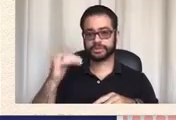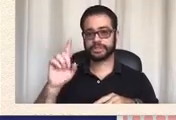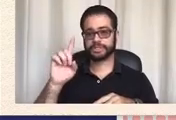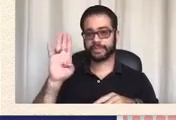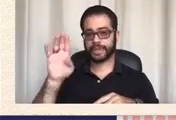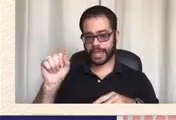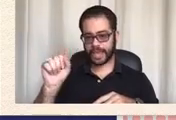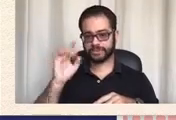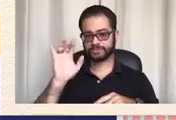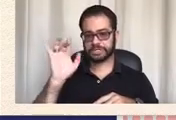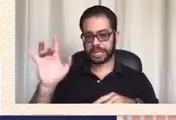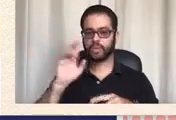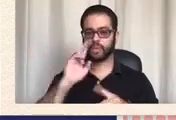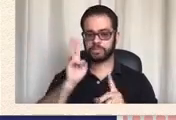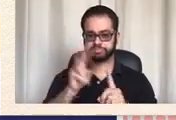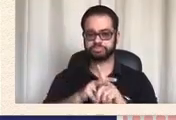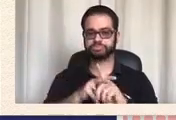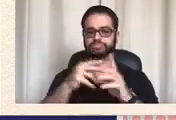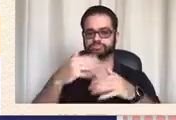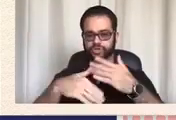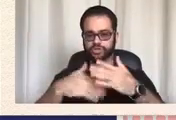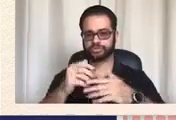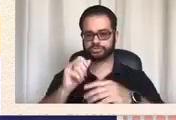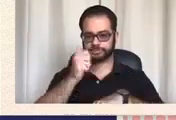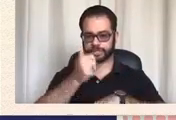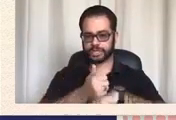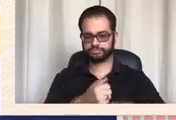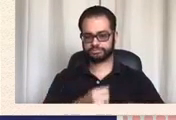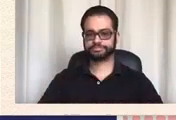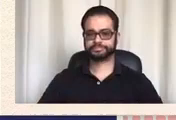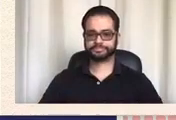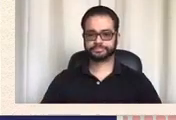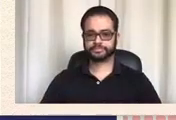application process for the Division of Blind Services.